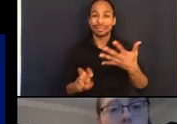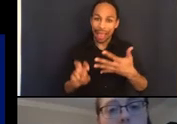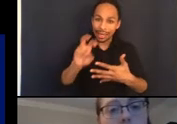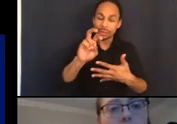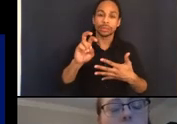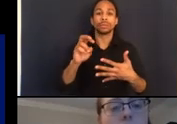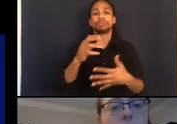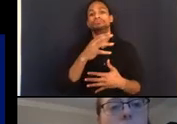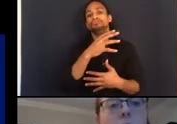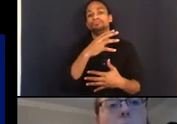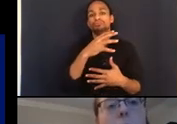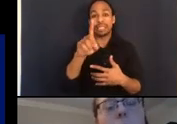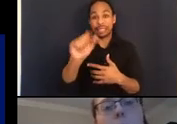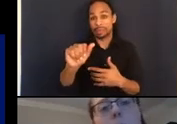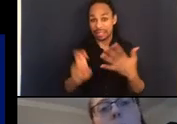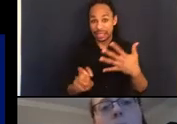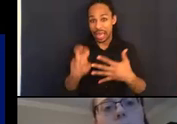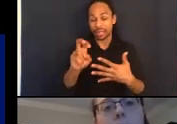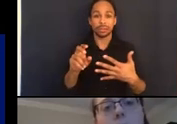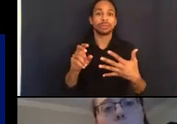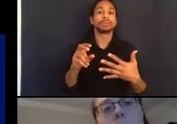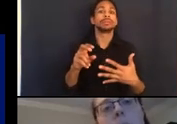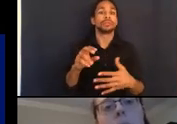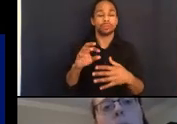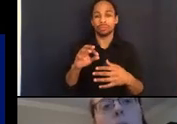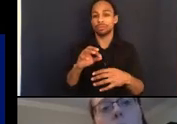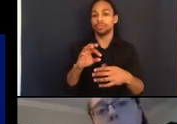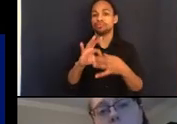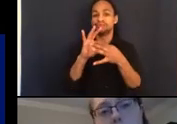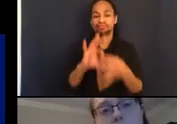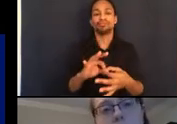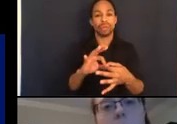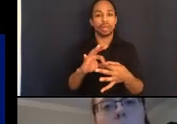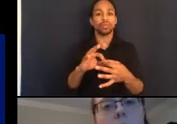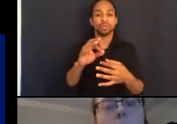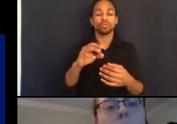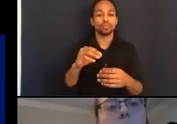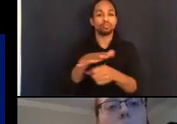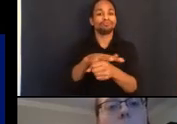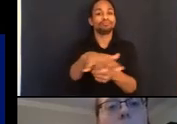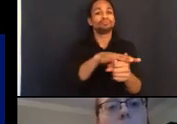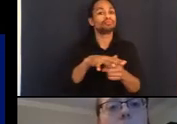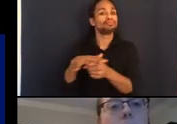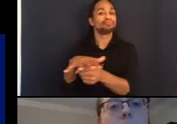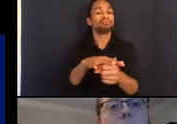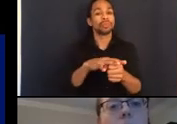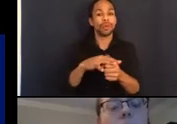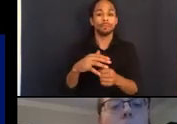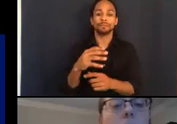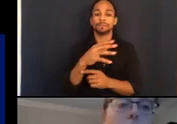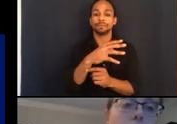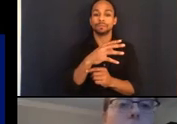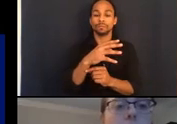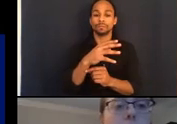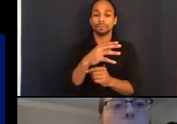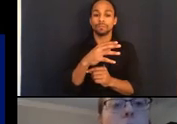different criteria, but primarily testing, treatment, and outcomes, including fatalities. And then